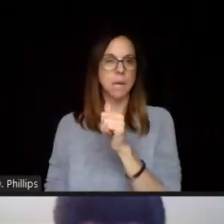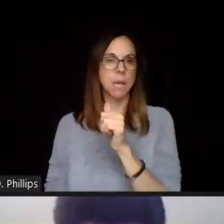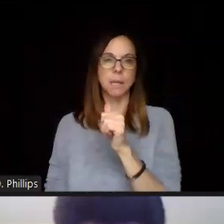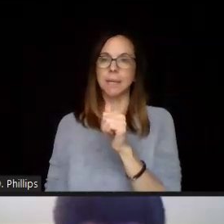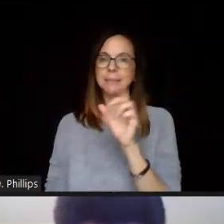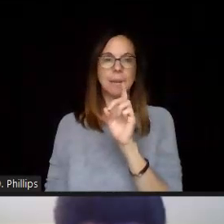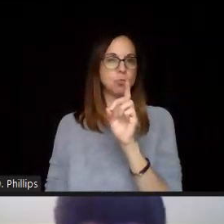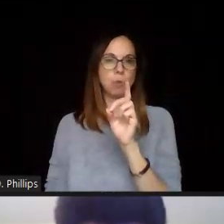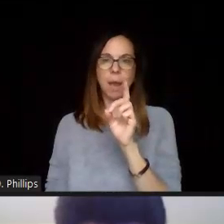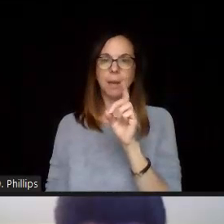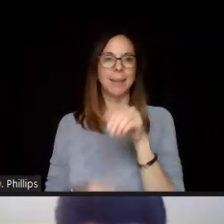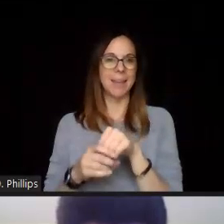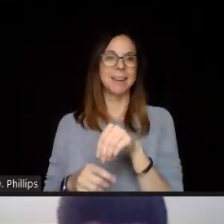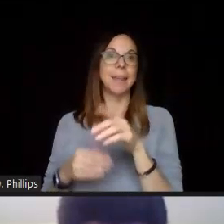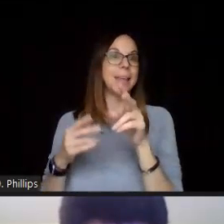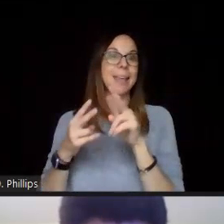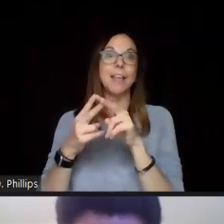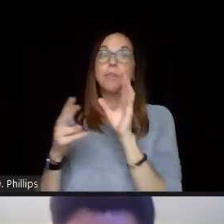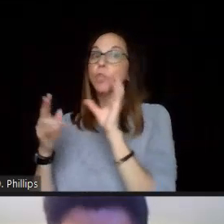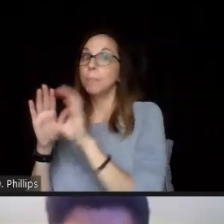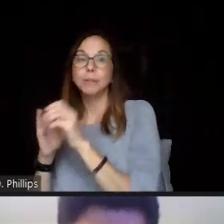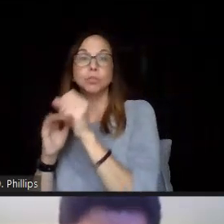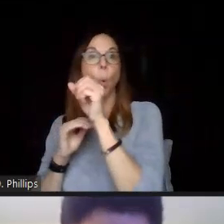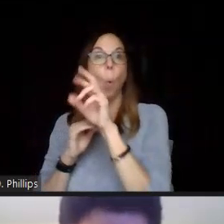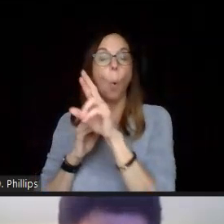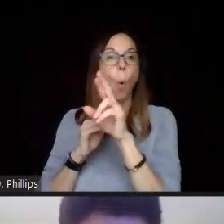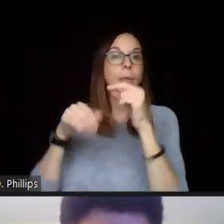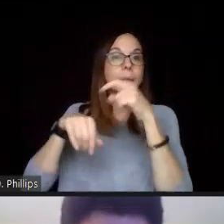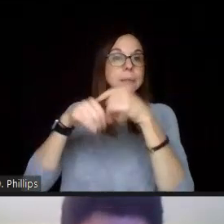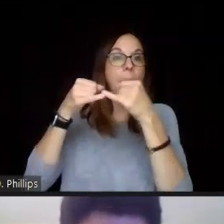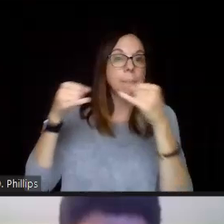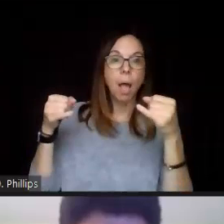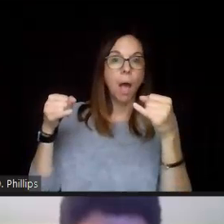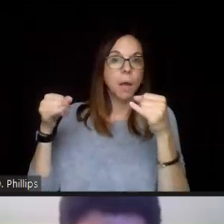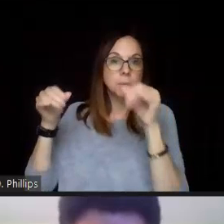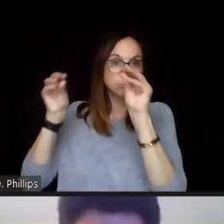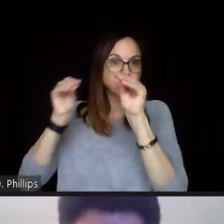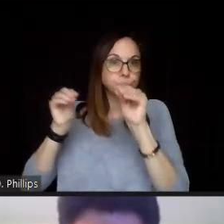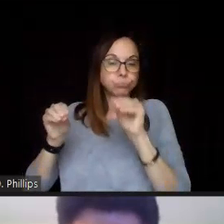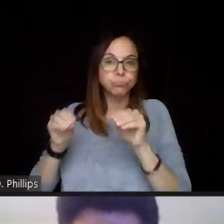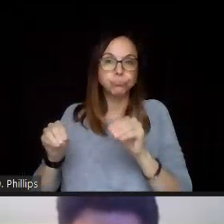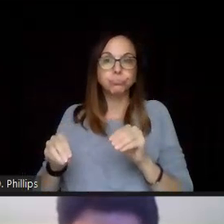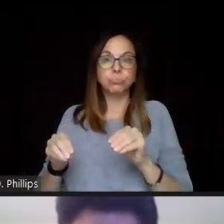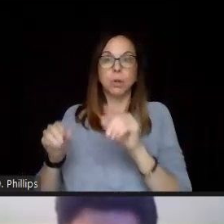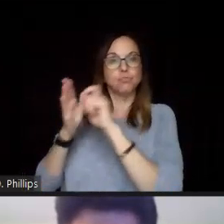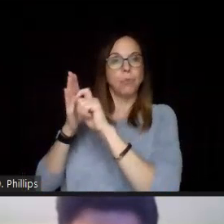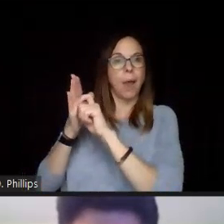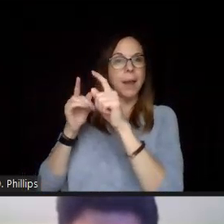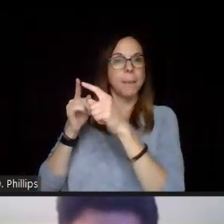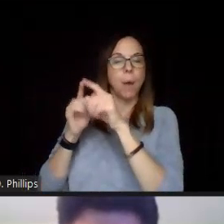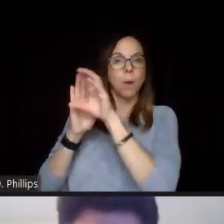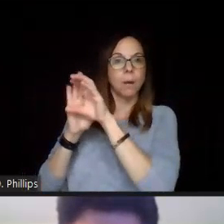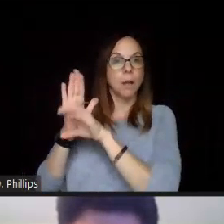Wait a minute, go back. So for example, we could write here the point about the Constitution